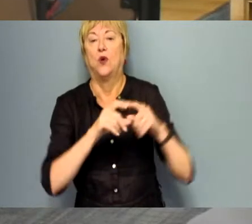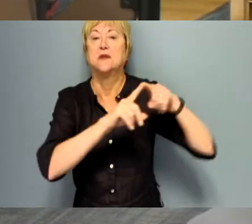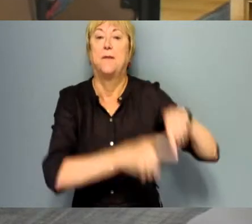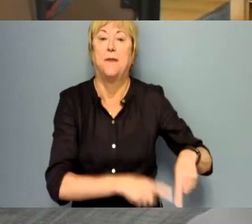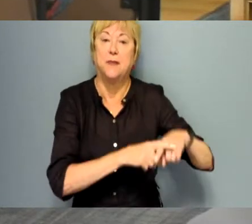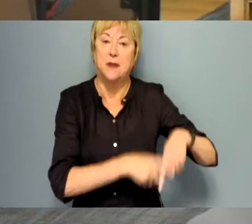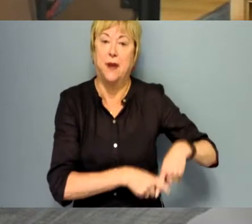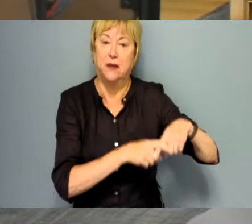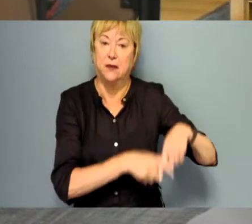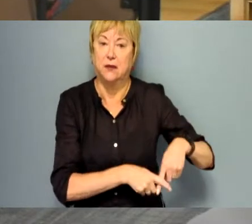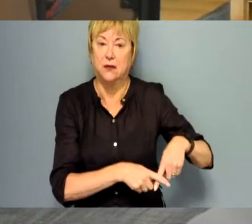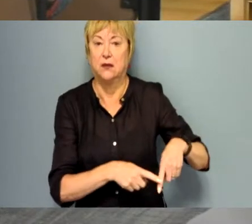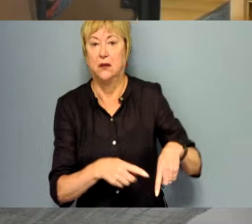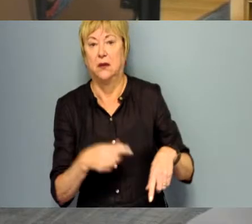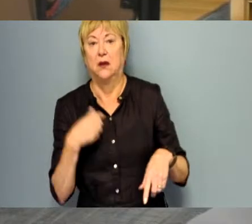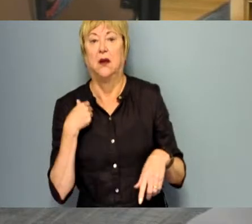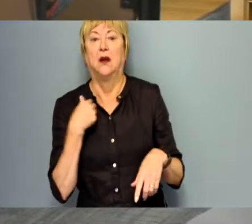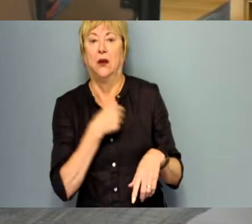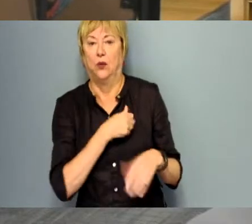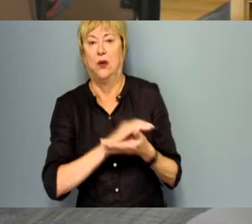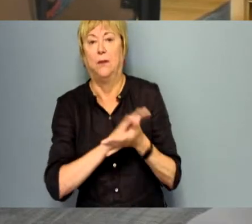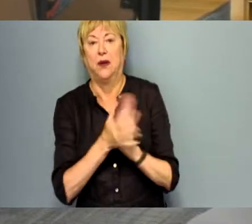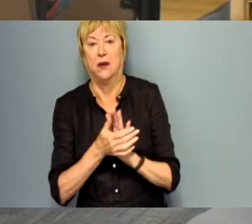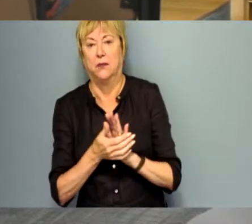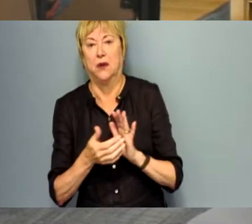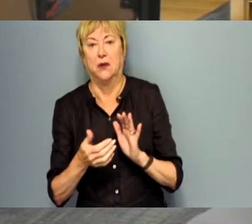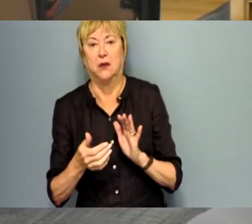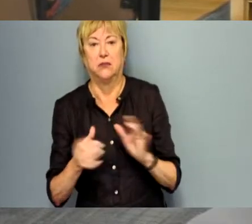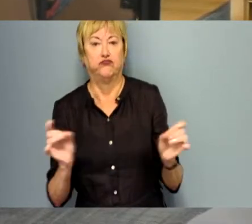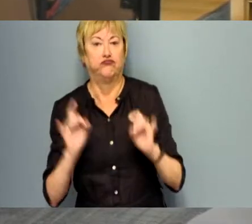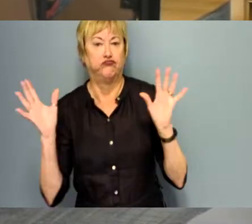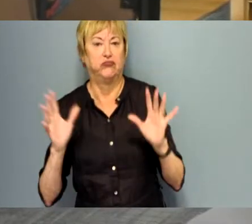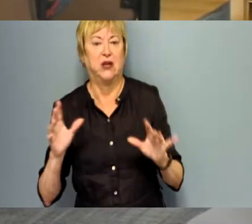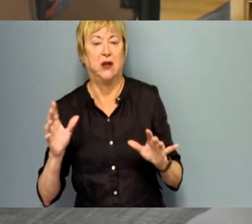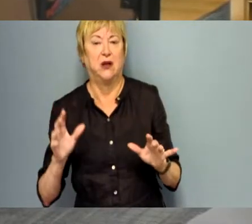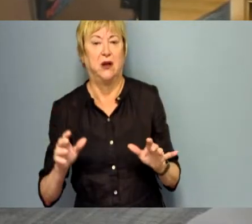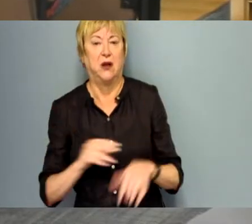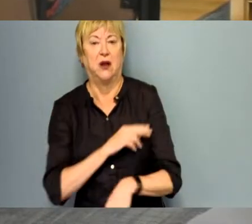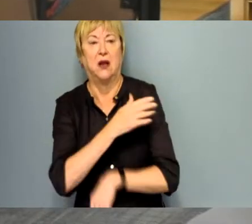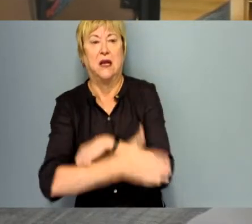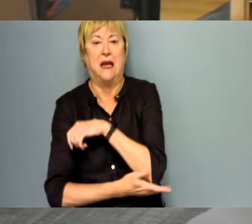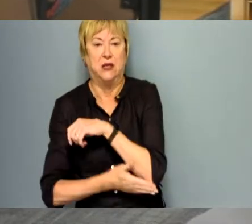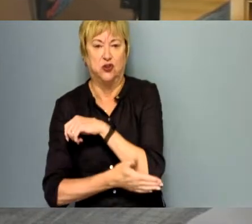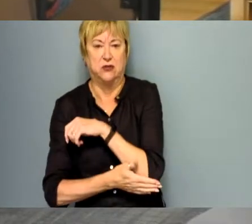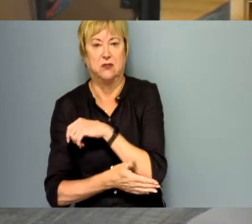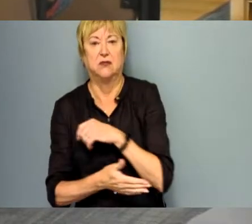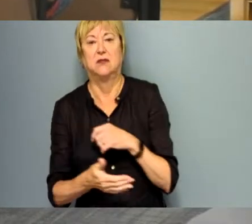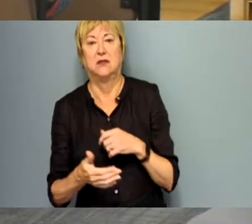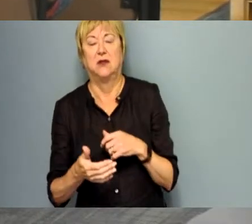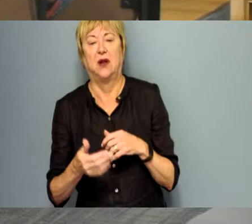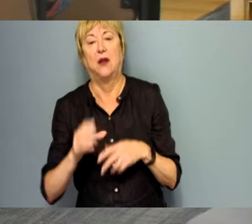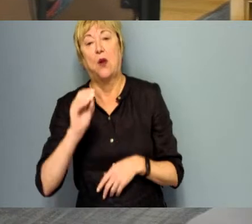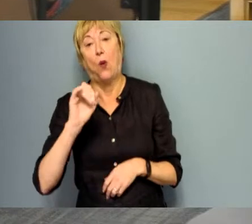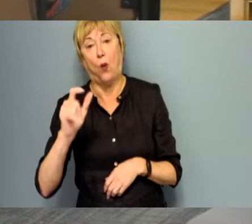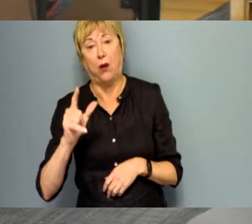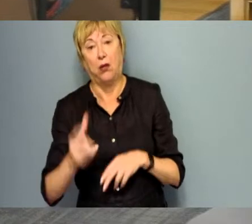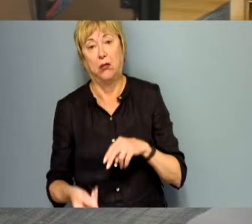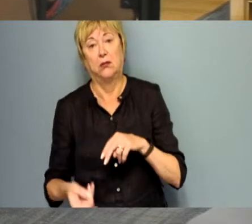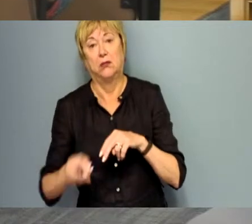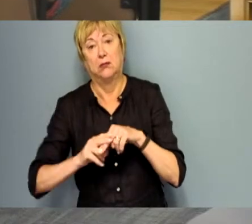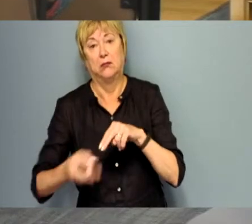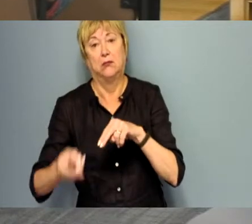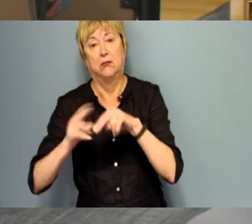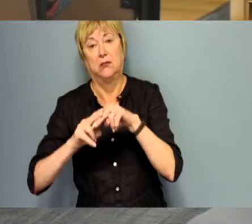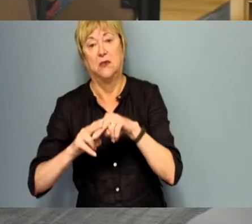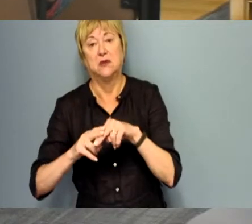beggar nation to beg others, and price of oil rose so that Russia could finance the war in Ukraine.